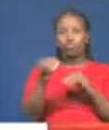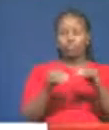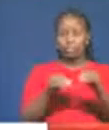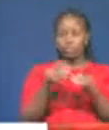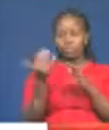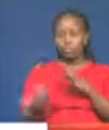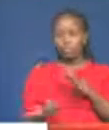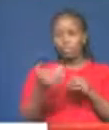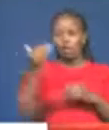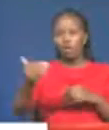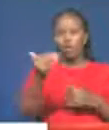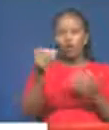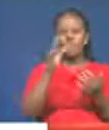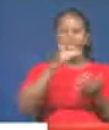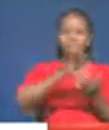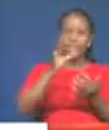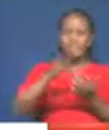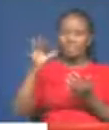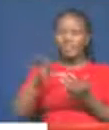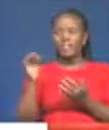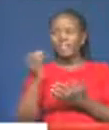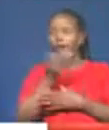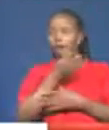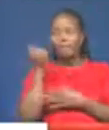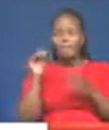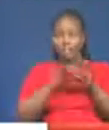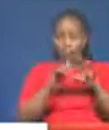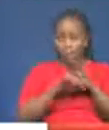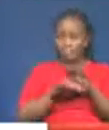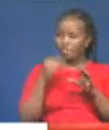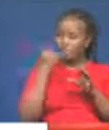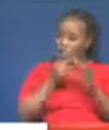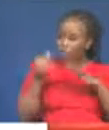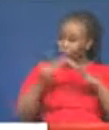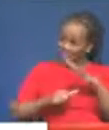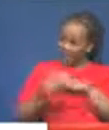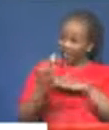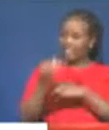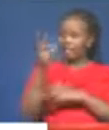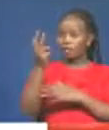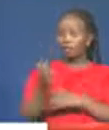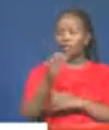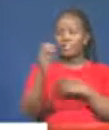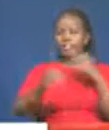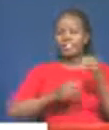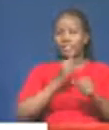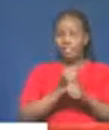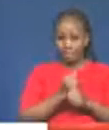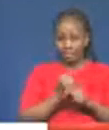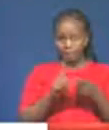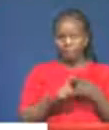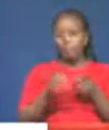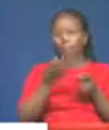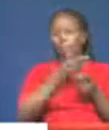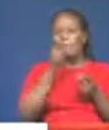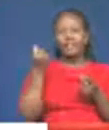two best players, that is in under 20 years old, the best lady and